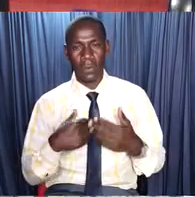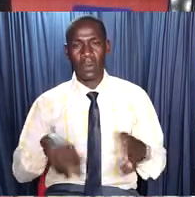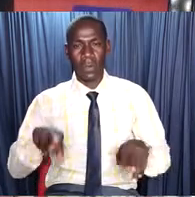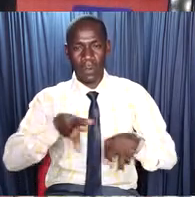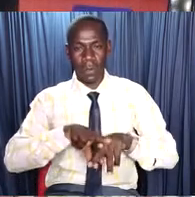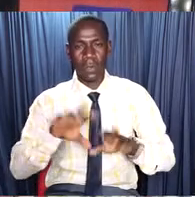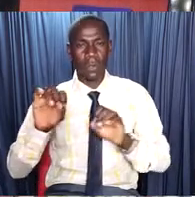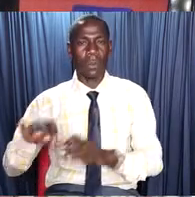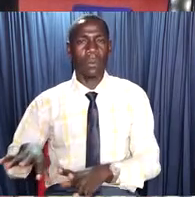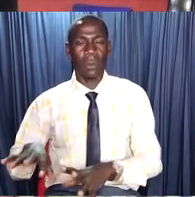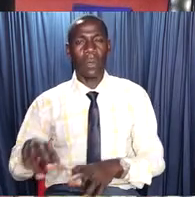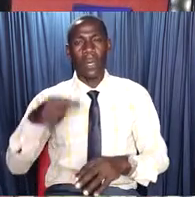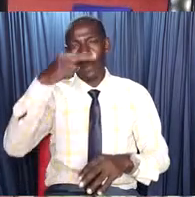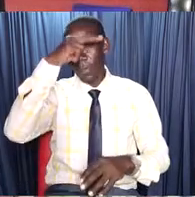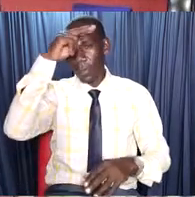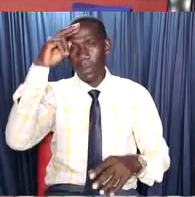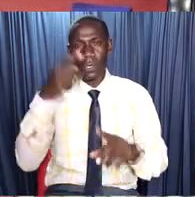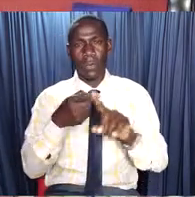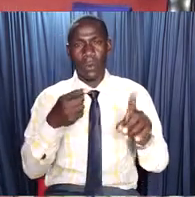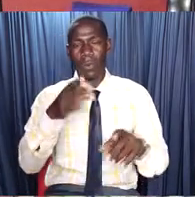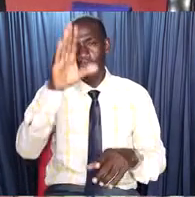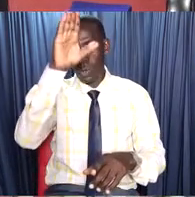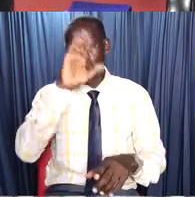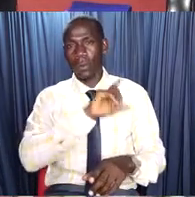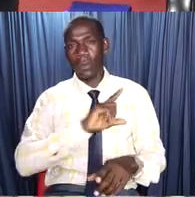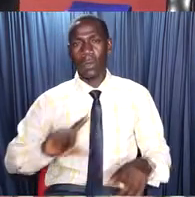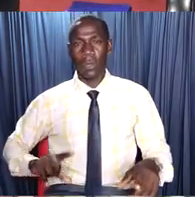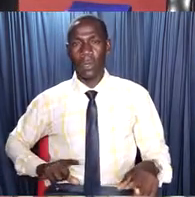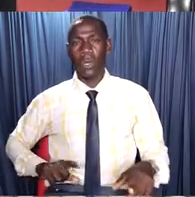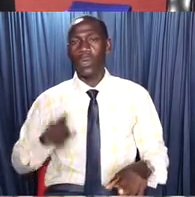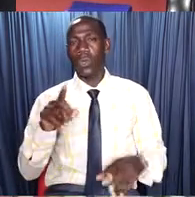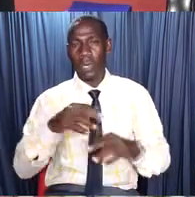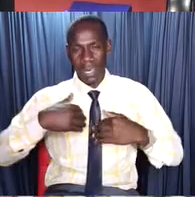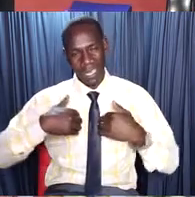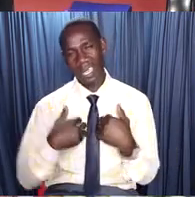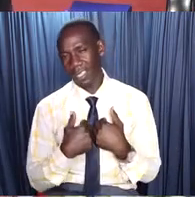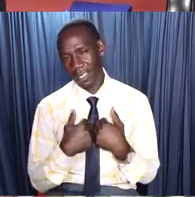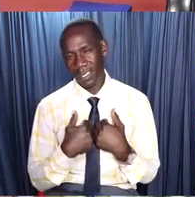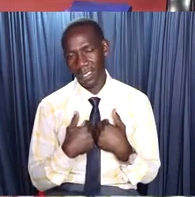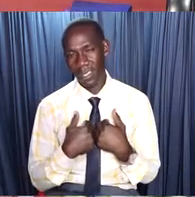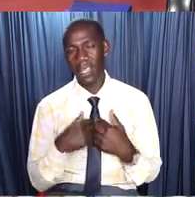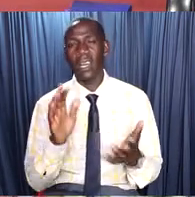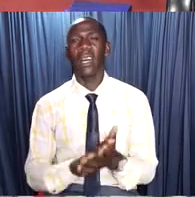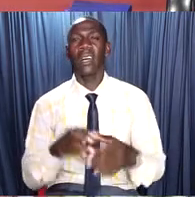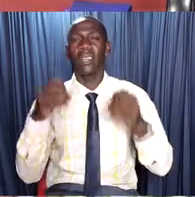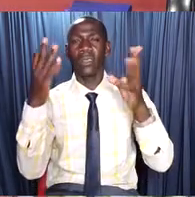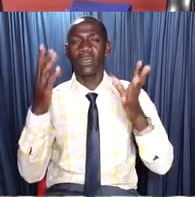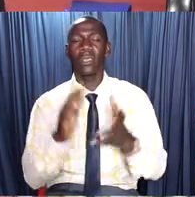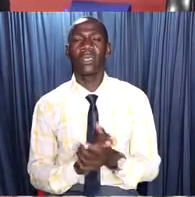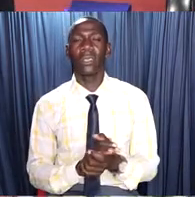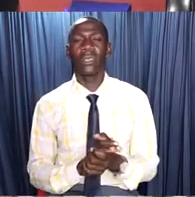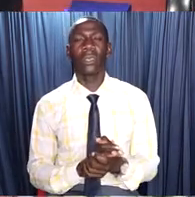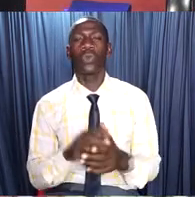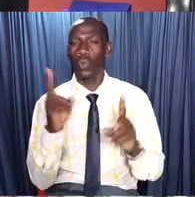tire confessing sins and mana hilo ni la Bwana Mungu. Because that belongs to God. We wachoka. You are getting tired. Hallelujah.